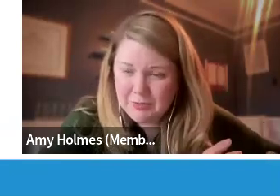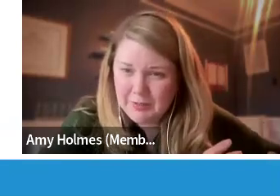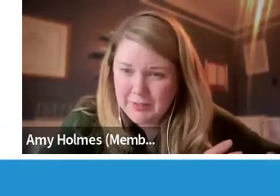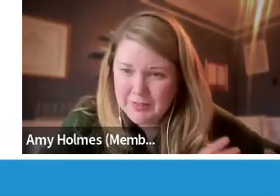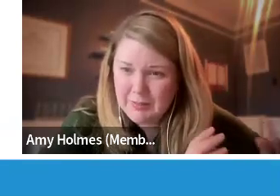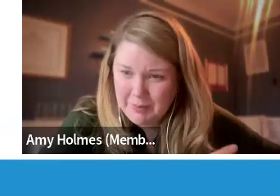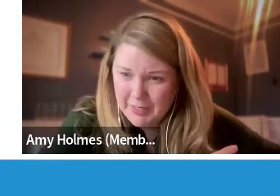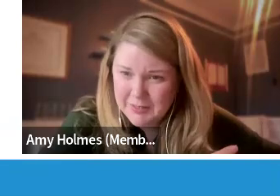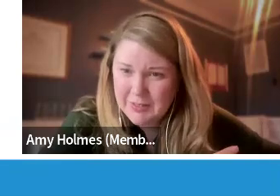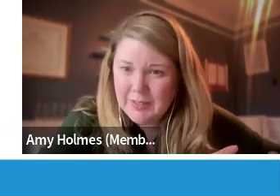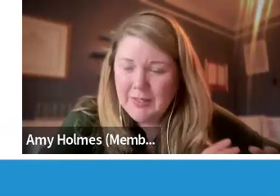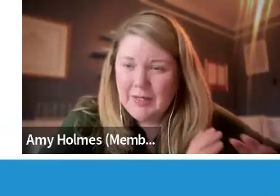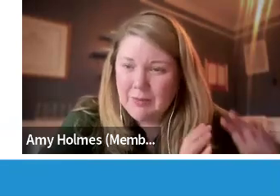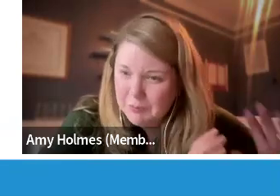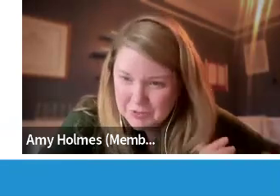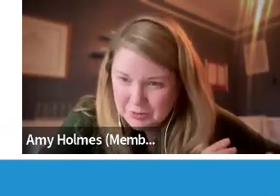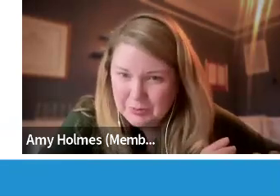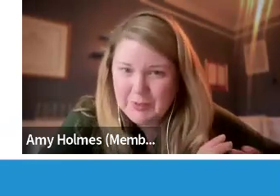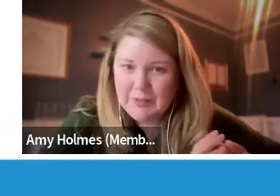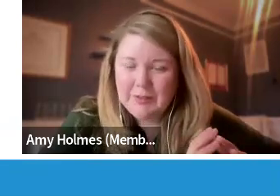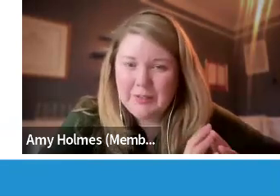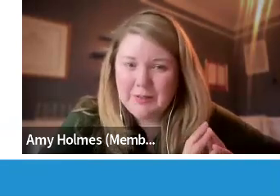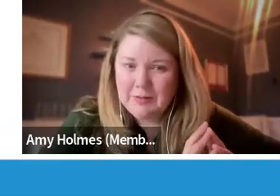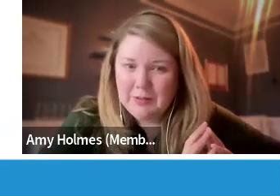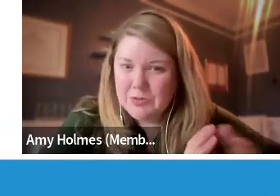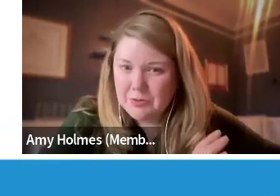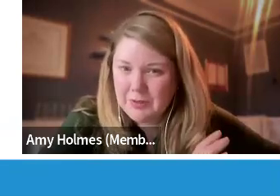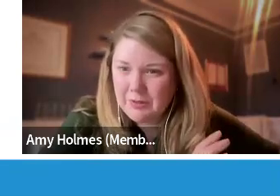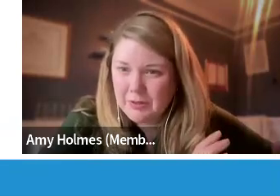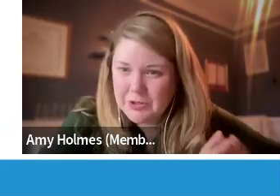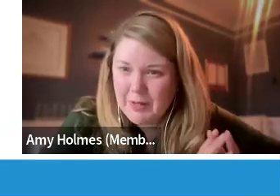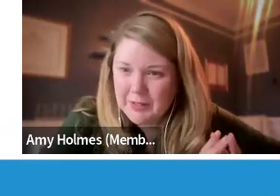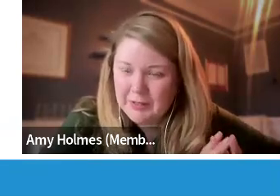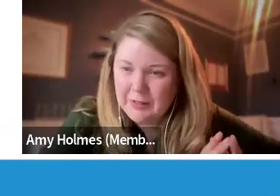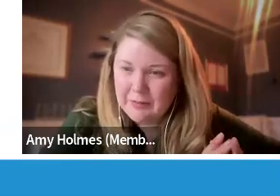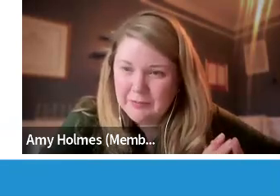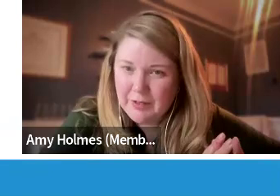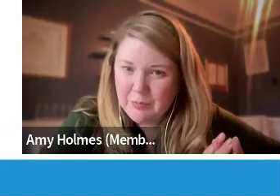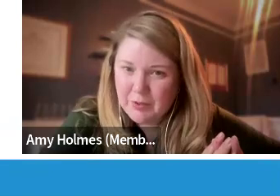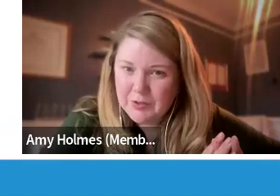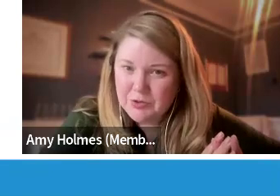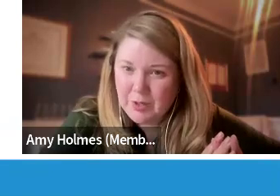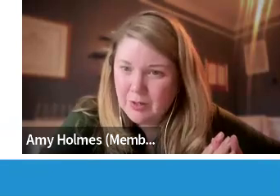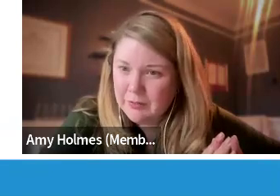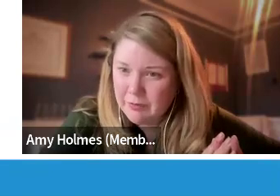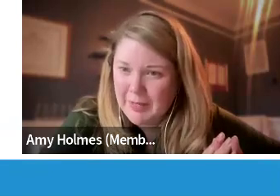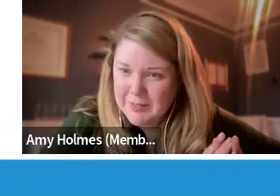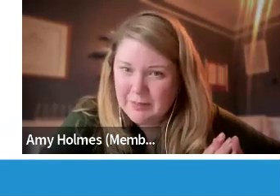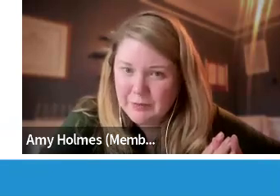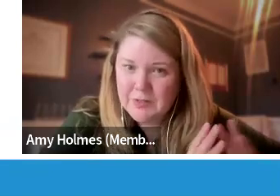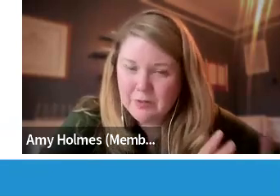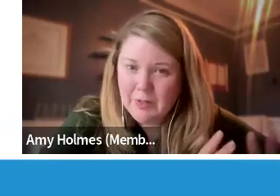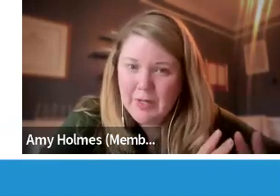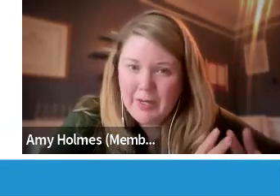national action plans impact and what was included in that, certainly a large body of great work to draw on from